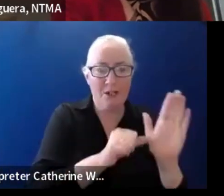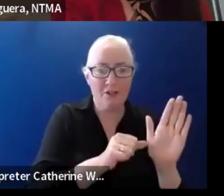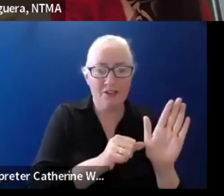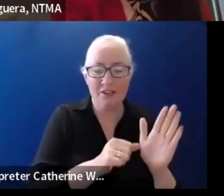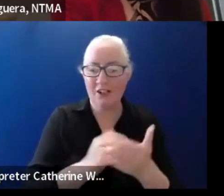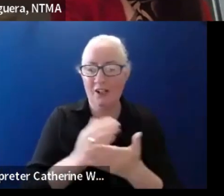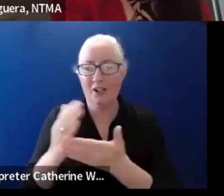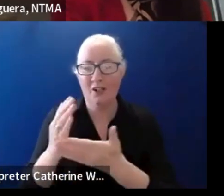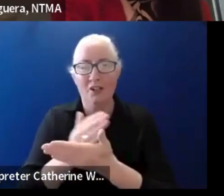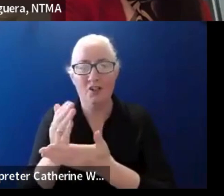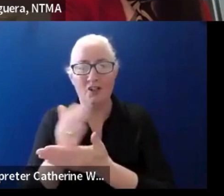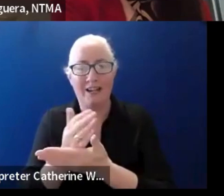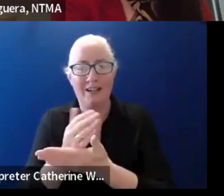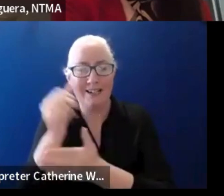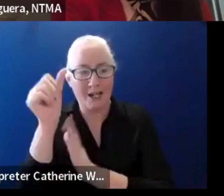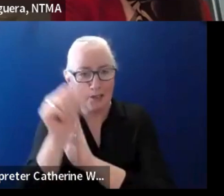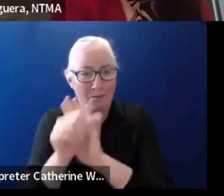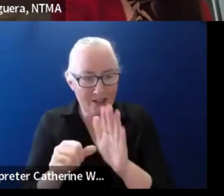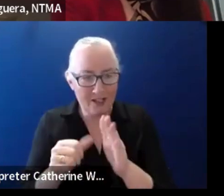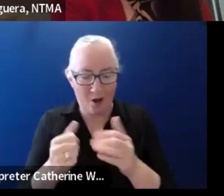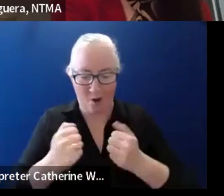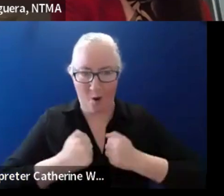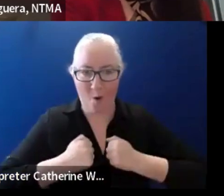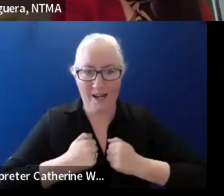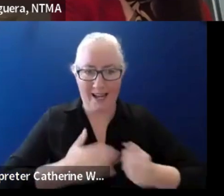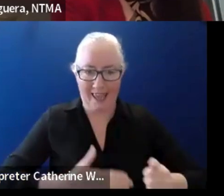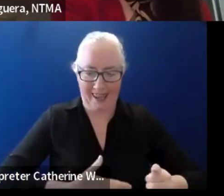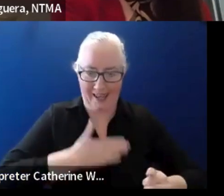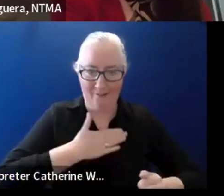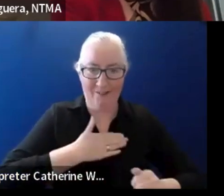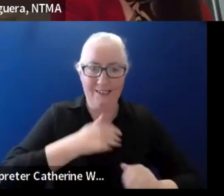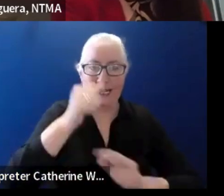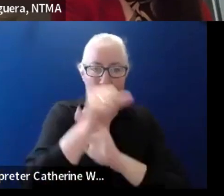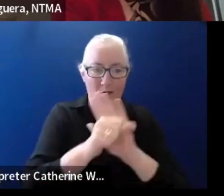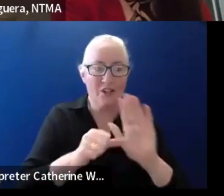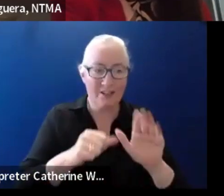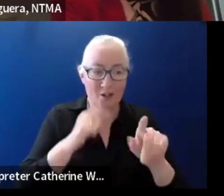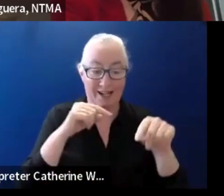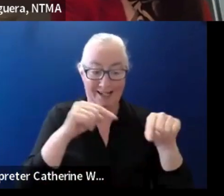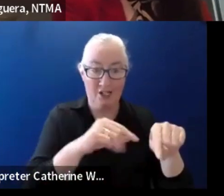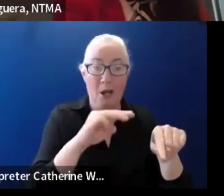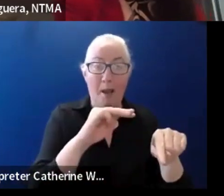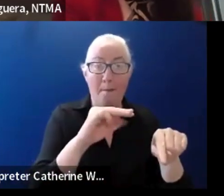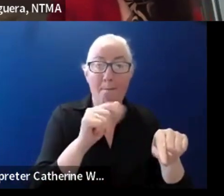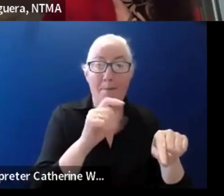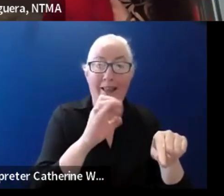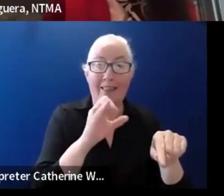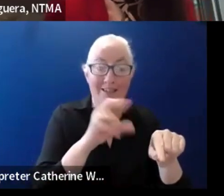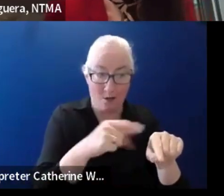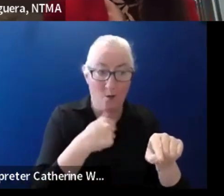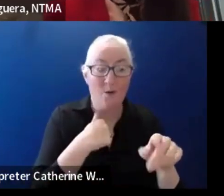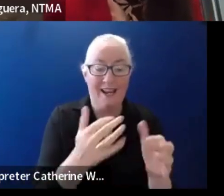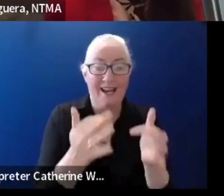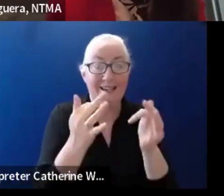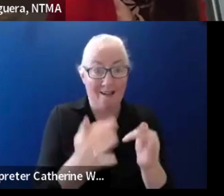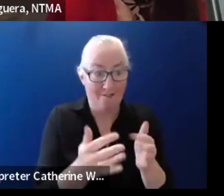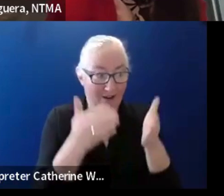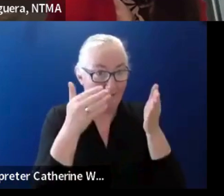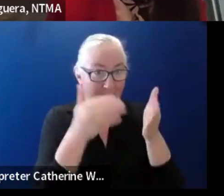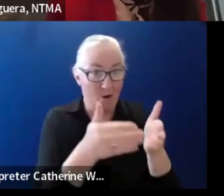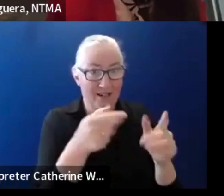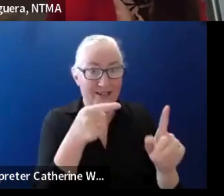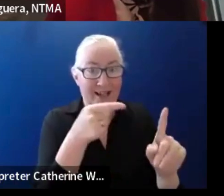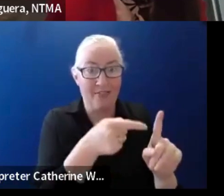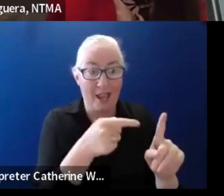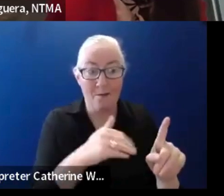talk, or perhaps colleagues to talk about their own lived experience. Certainly, I would say that at Matheson here, that's something that we definitely focus on, is because, do